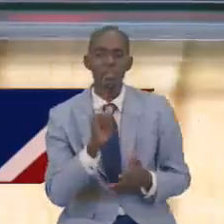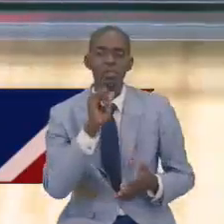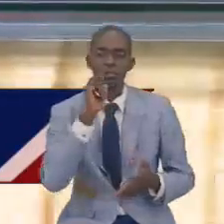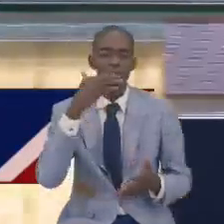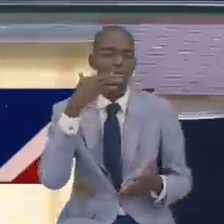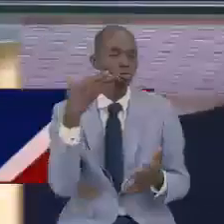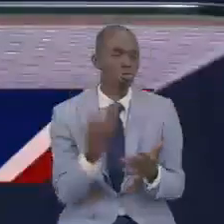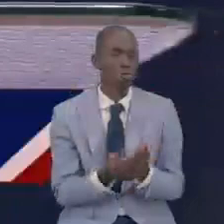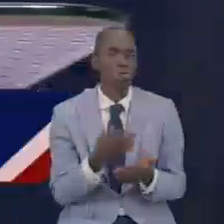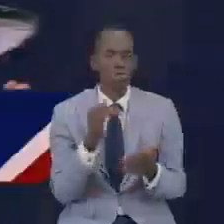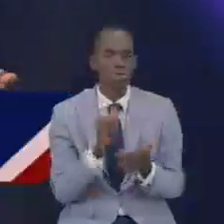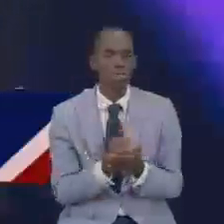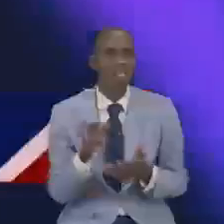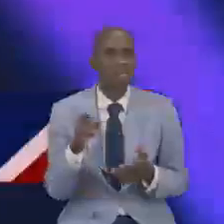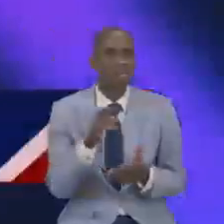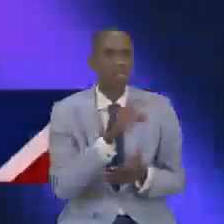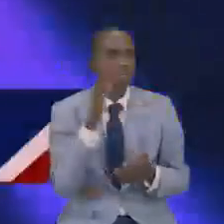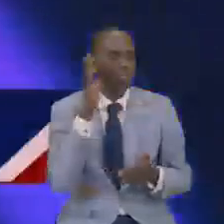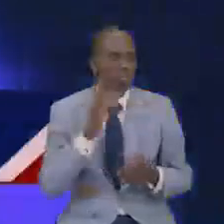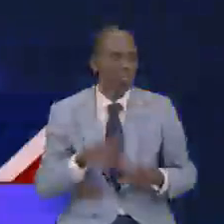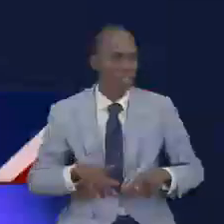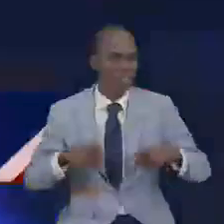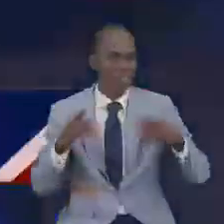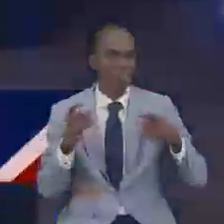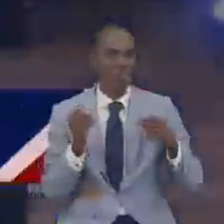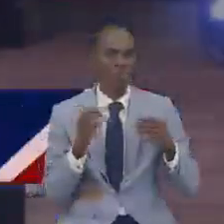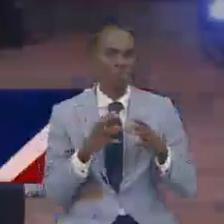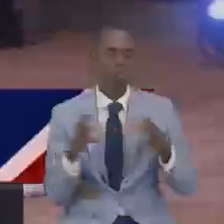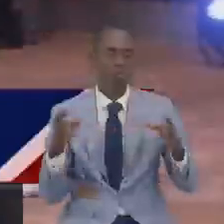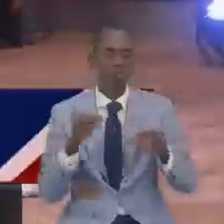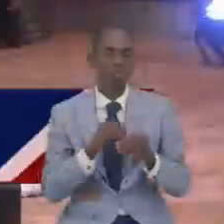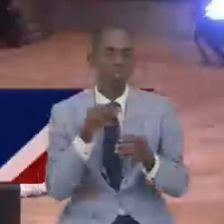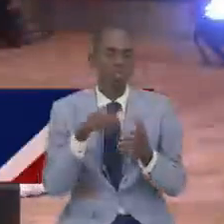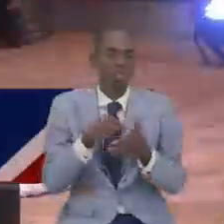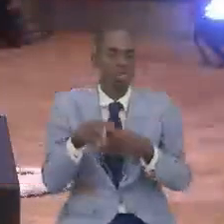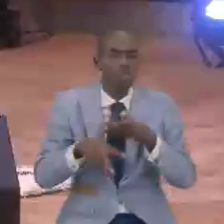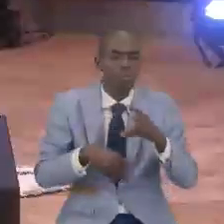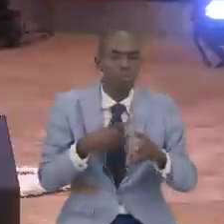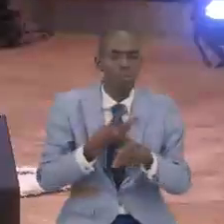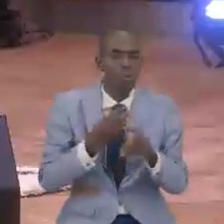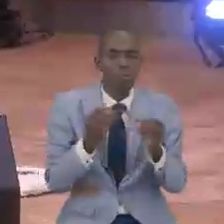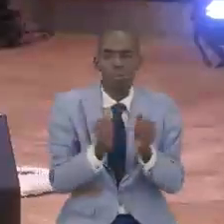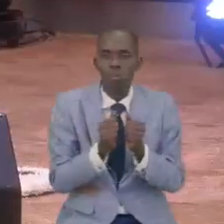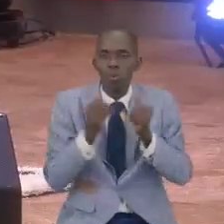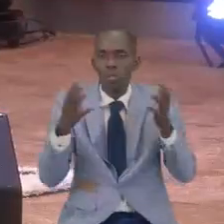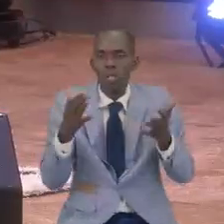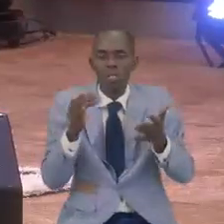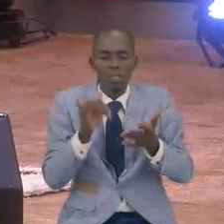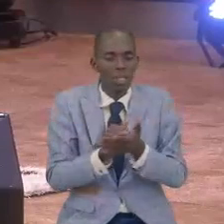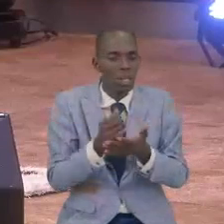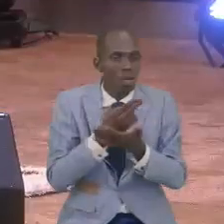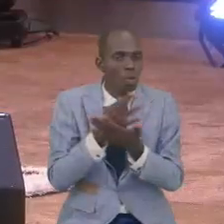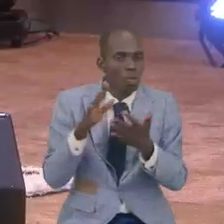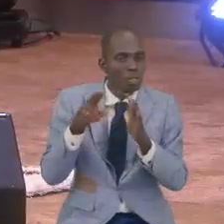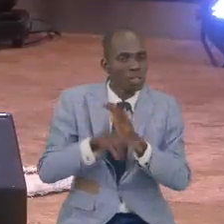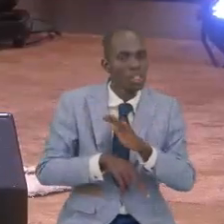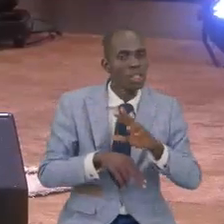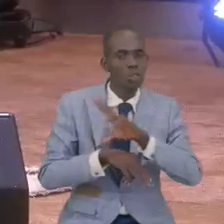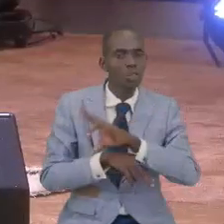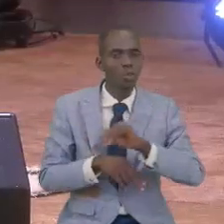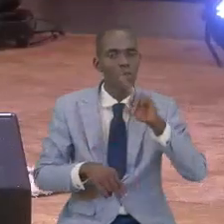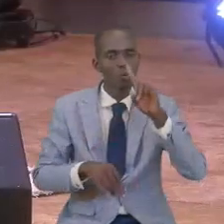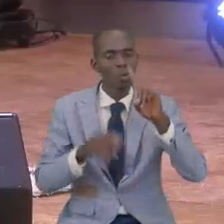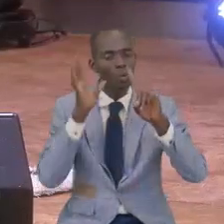in this world, it does not have the knowledge of holiness. And yet, without that holiness, no man shall see the